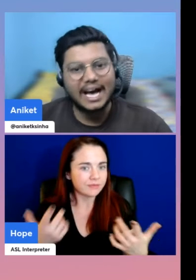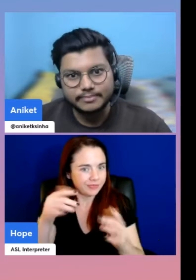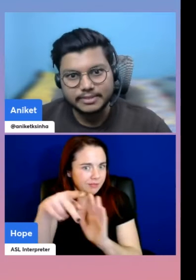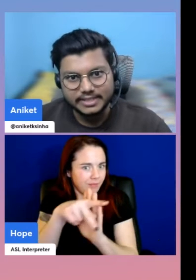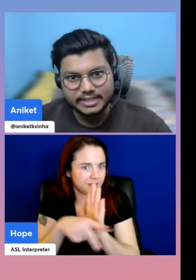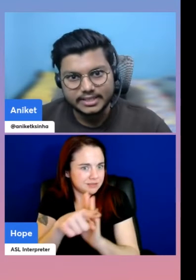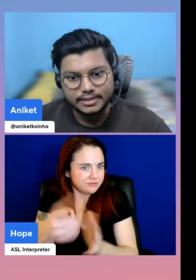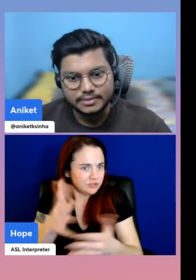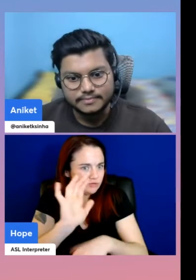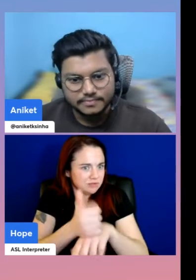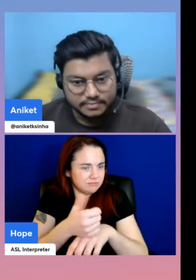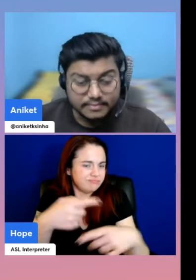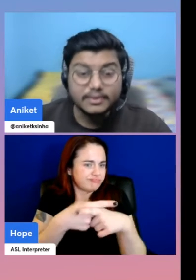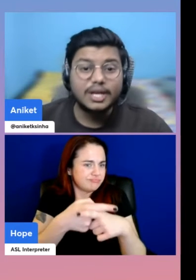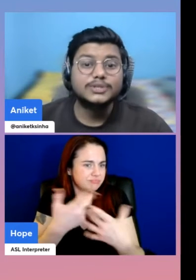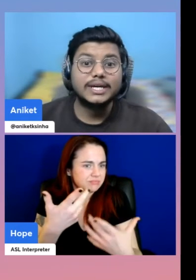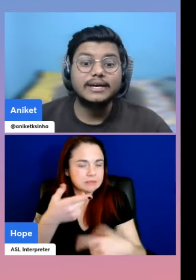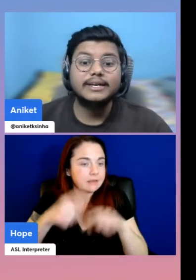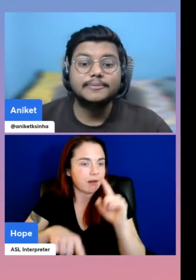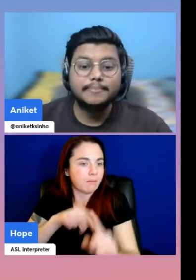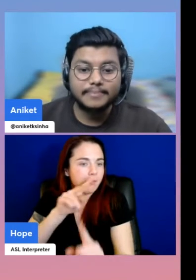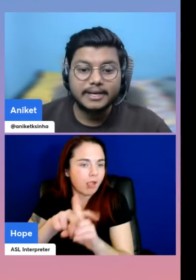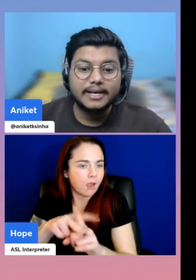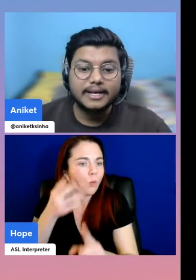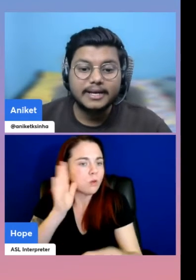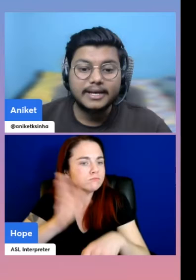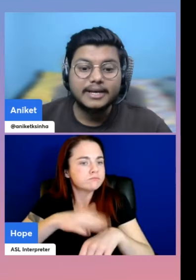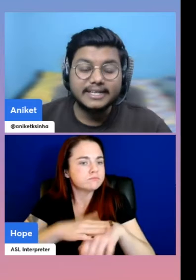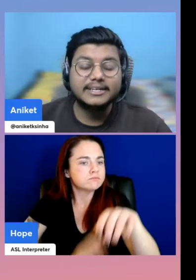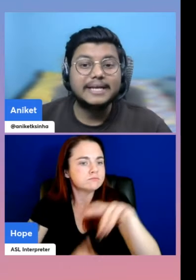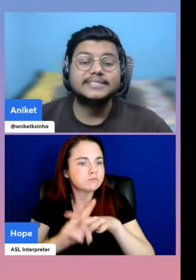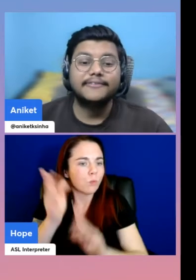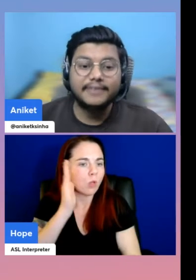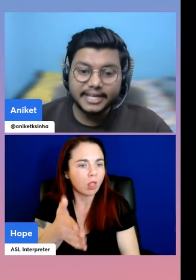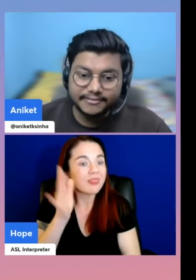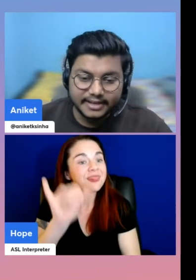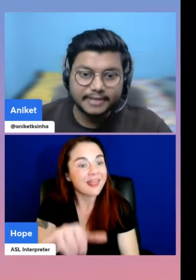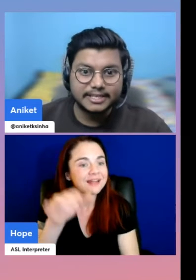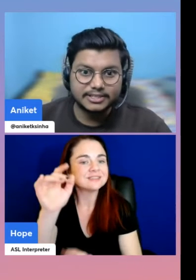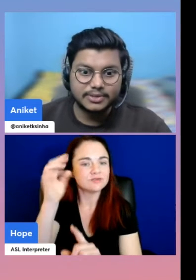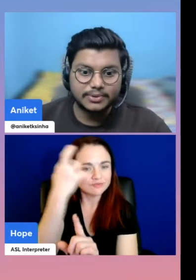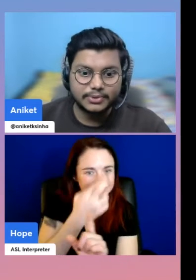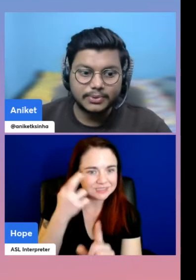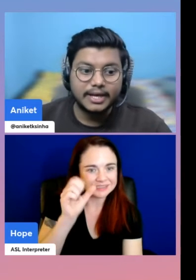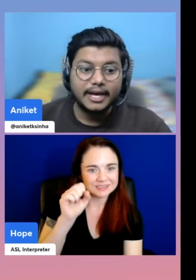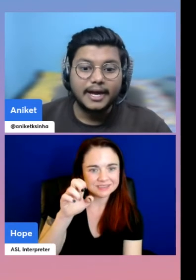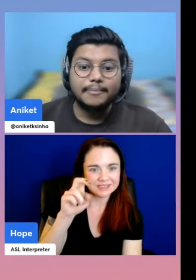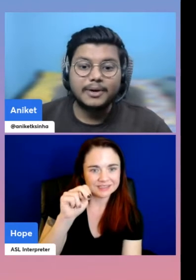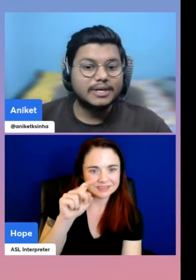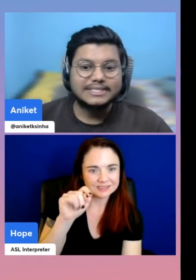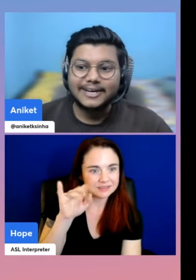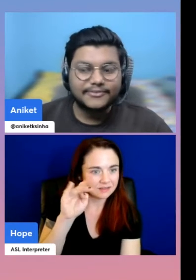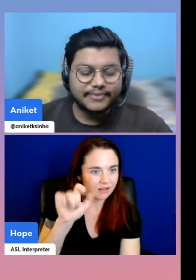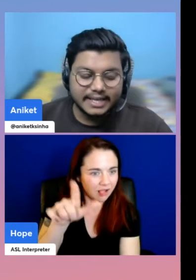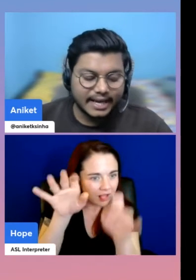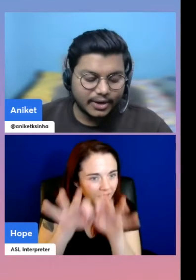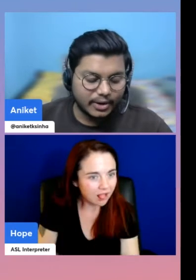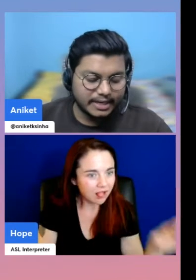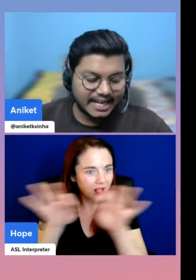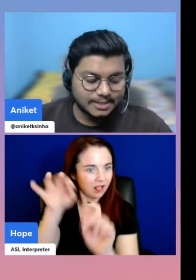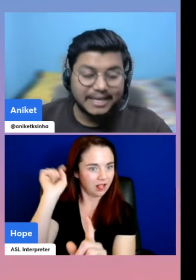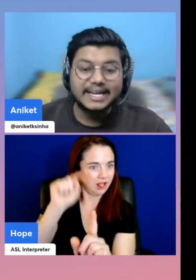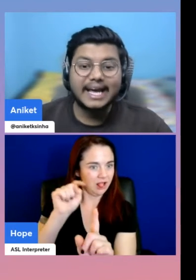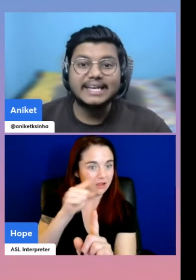you have implemented. So here Sentinel plays a very, very major role because we